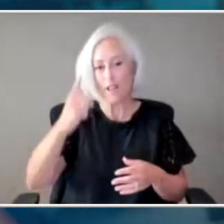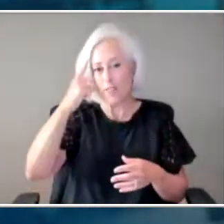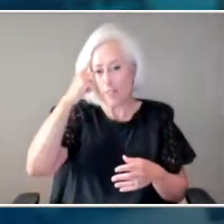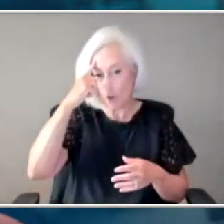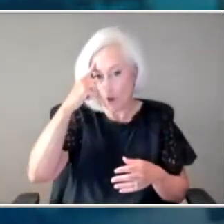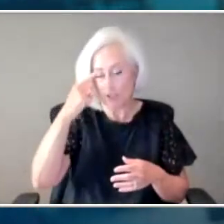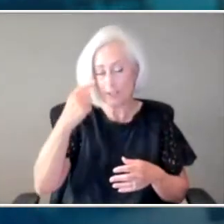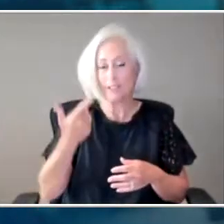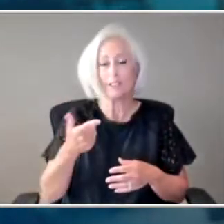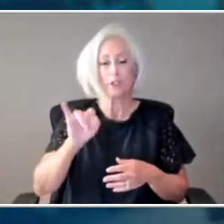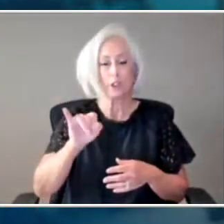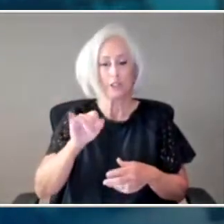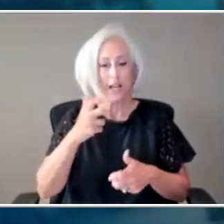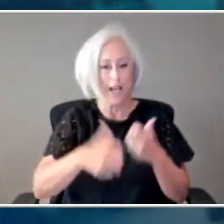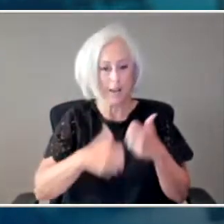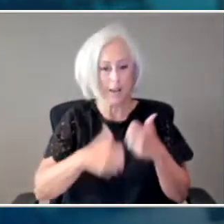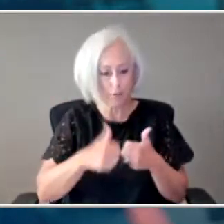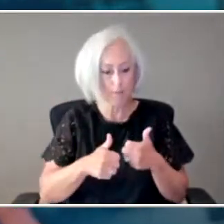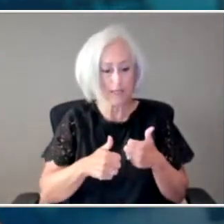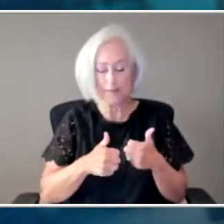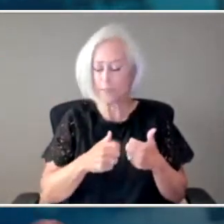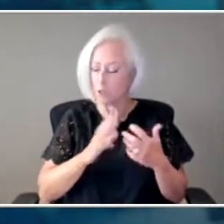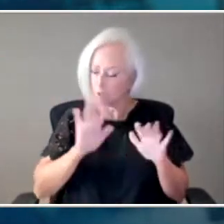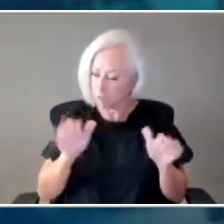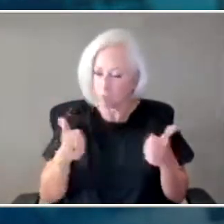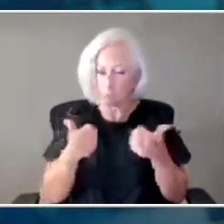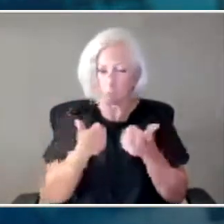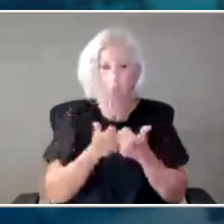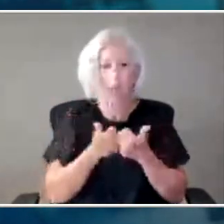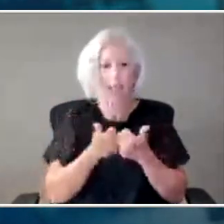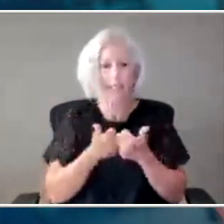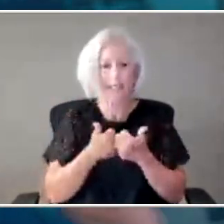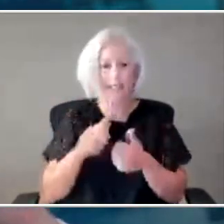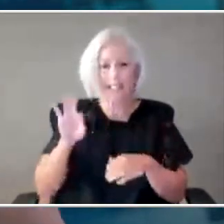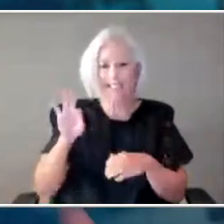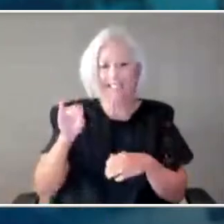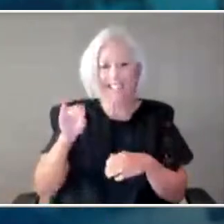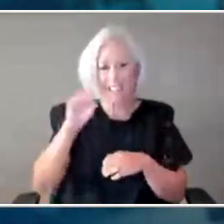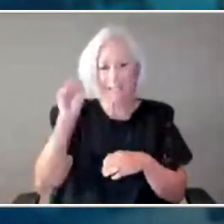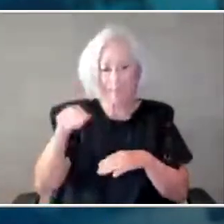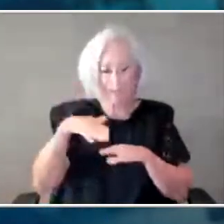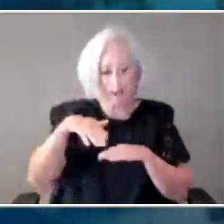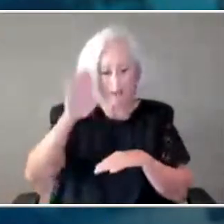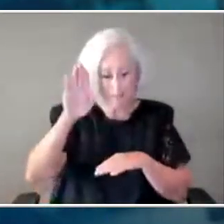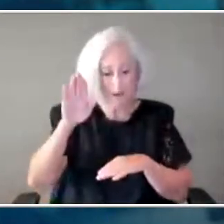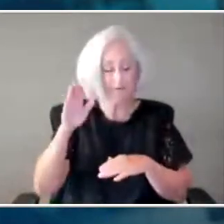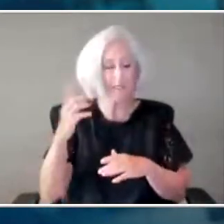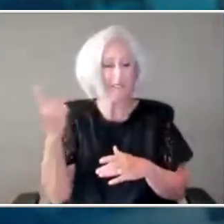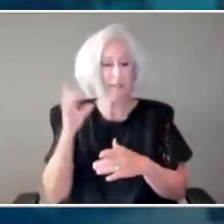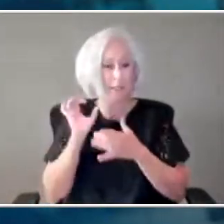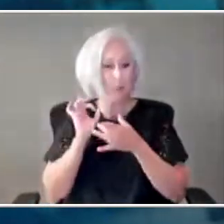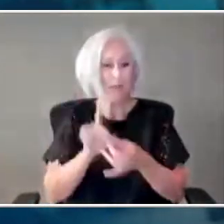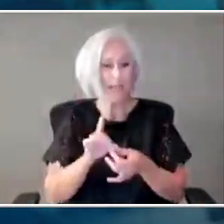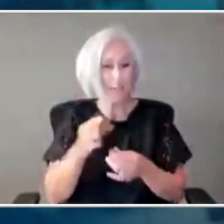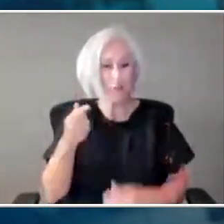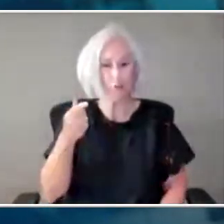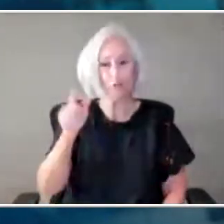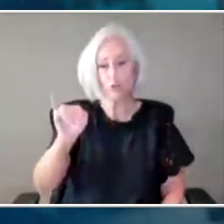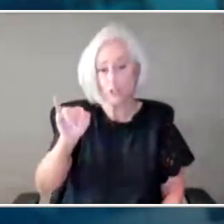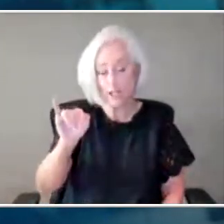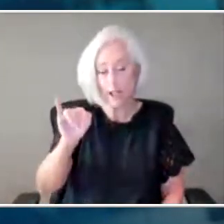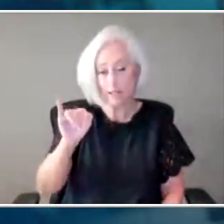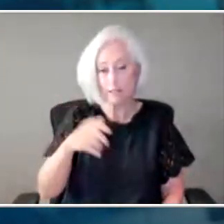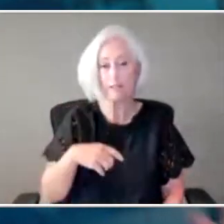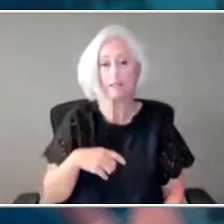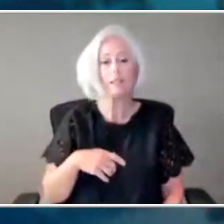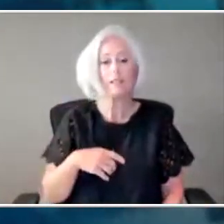what's really challenging is with these symptoms, 90+% of the time, it is some GI issue going on. What's hard is to kind of sort out